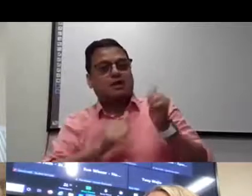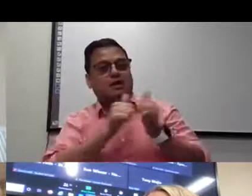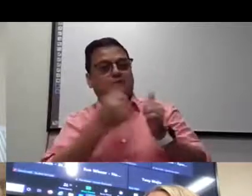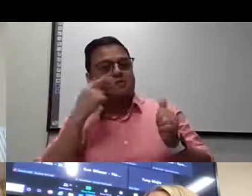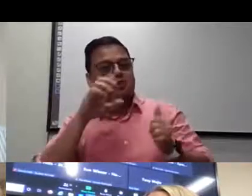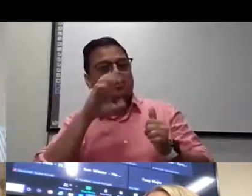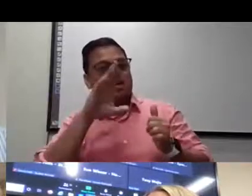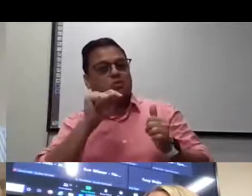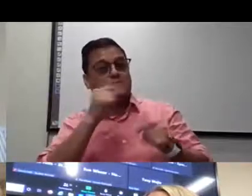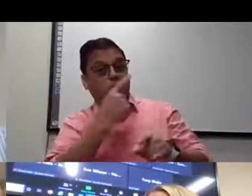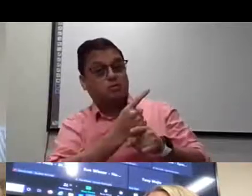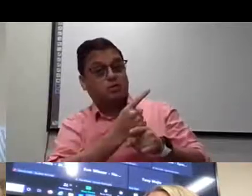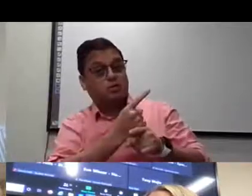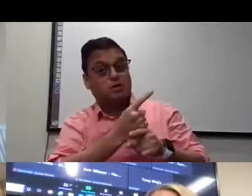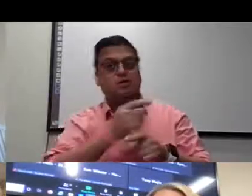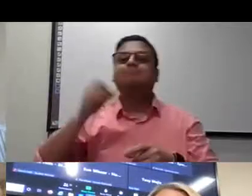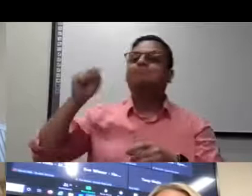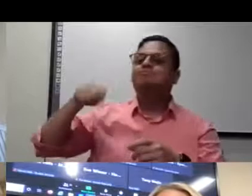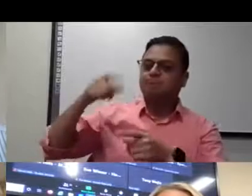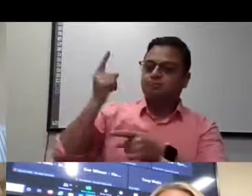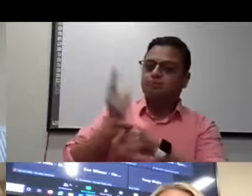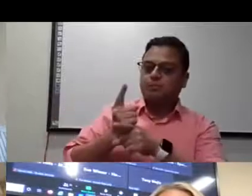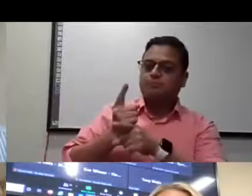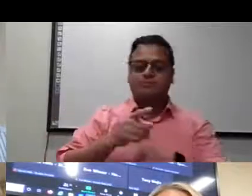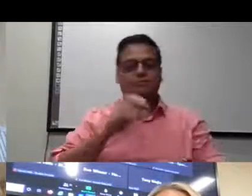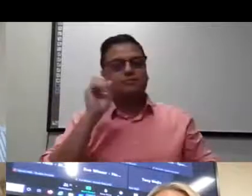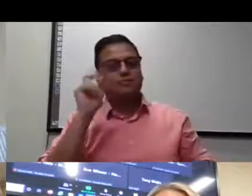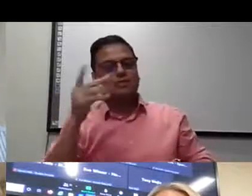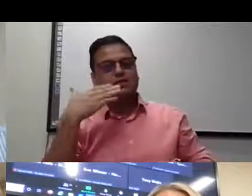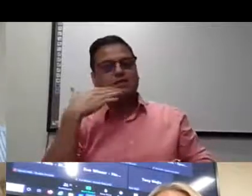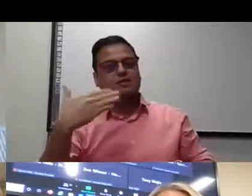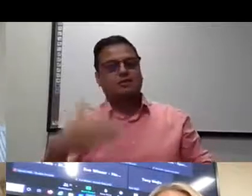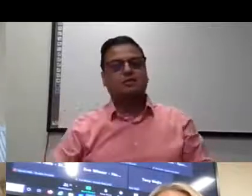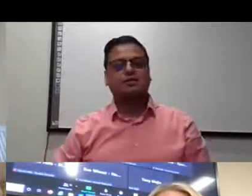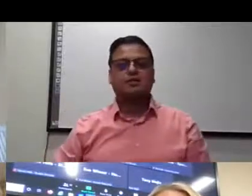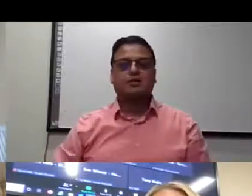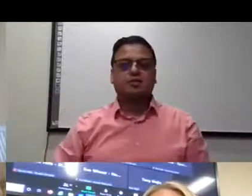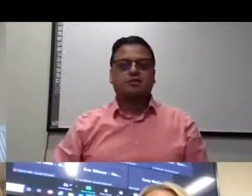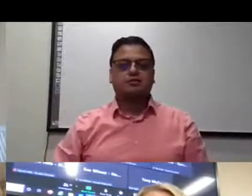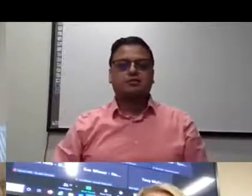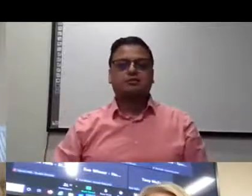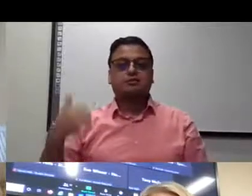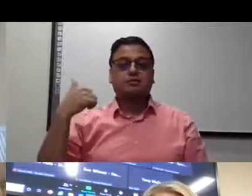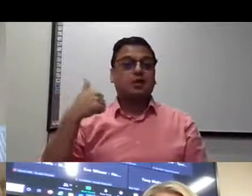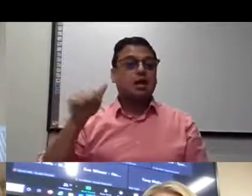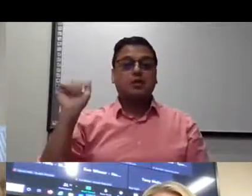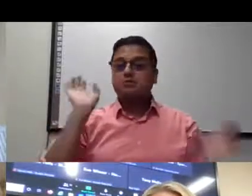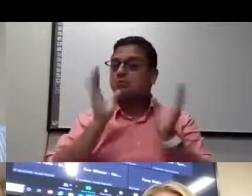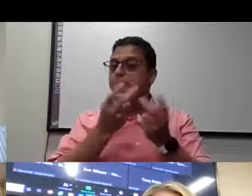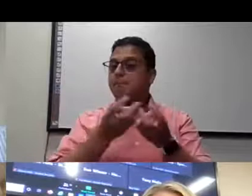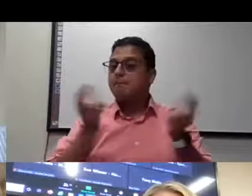that correct? That's correct. Okay, thank you. Any other board comments?